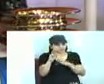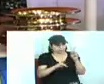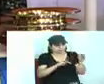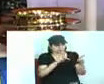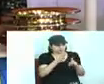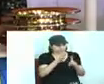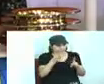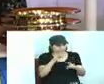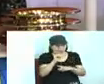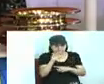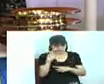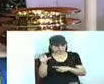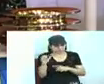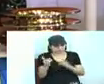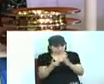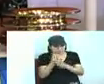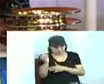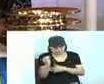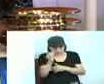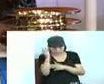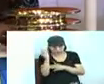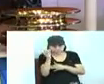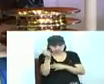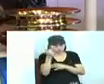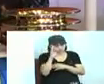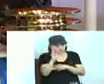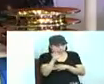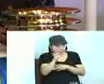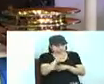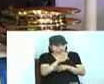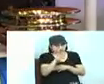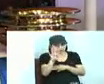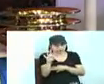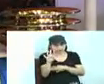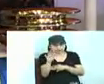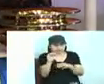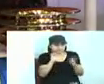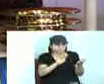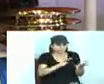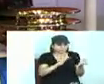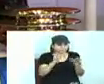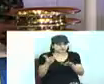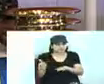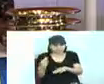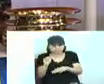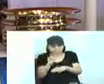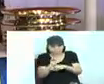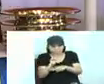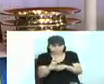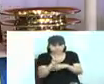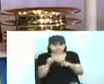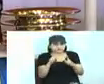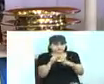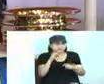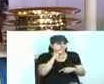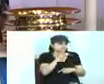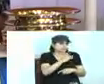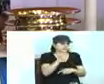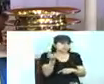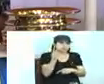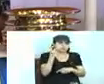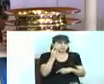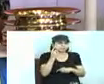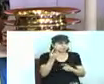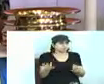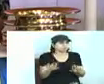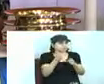from the MCC in New Orleans who in 1974 died on an evening when they were betrayed and somebody